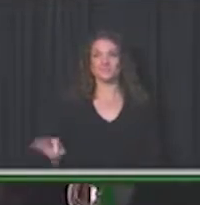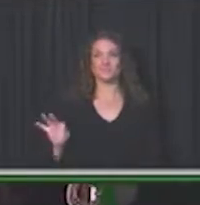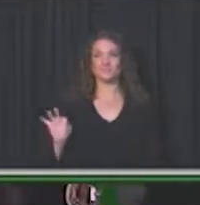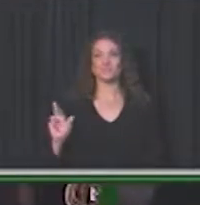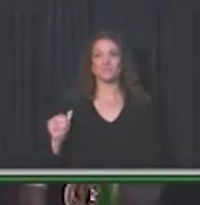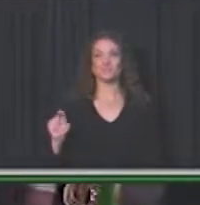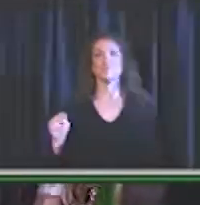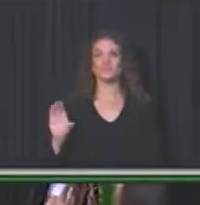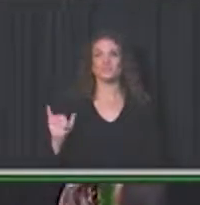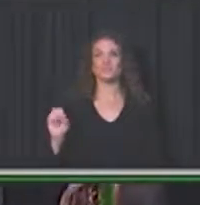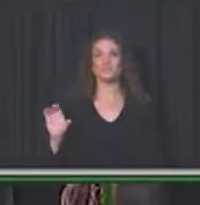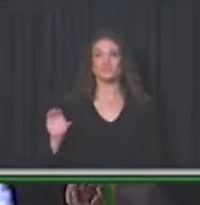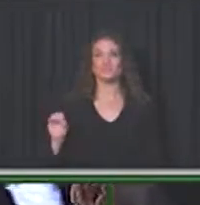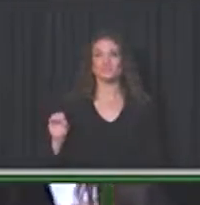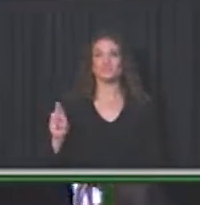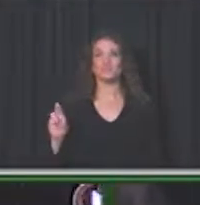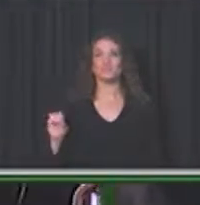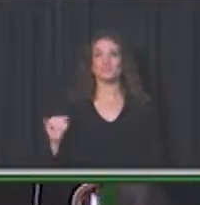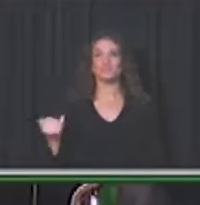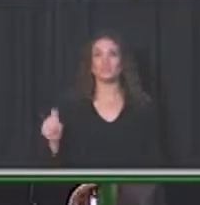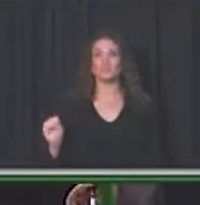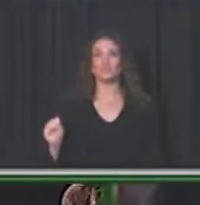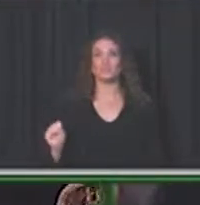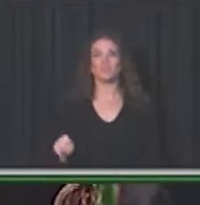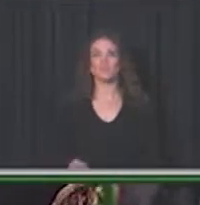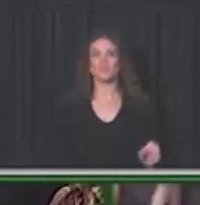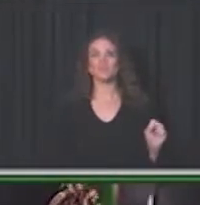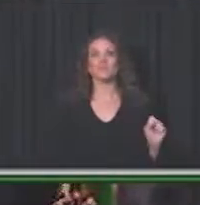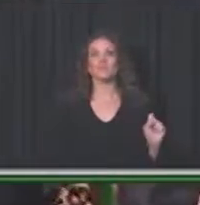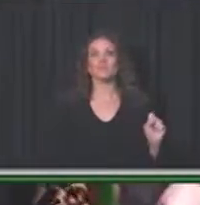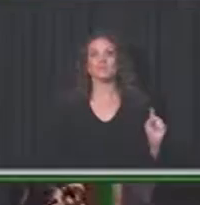Francisco Brosas. Stephanie Kurtz.